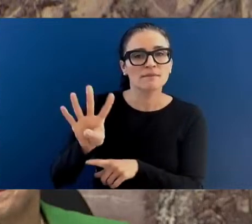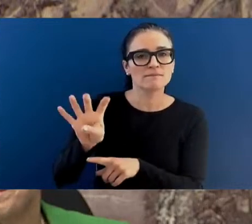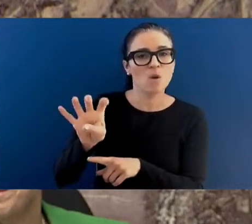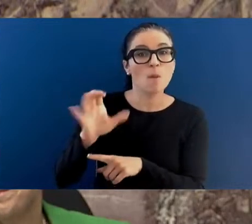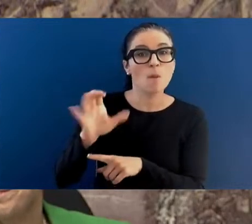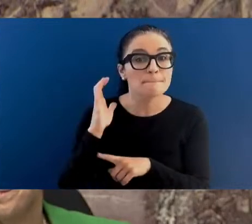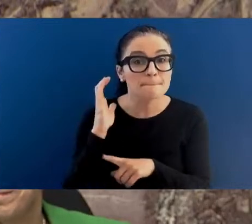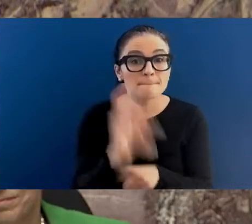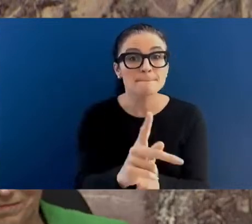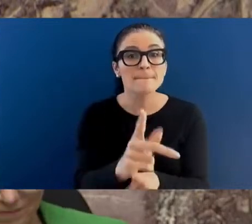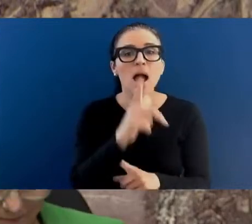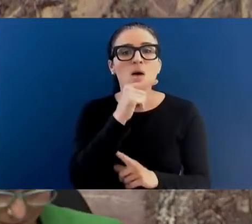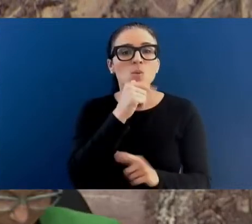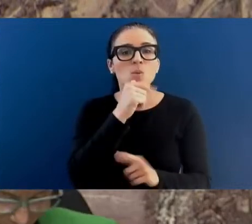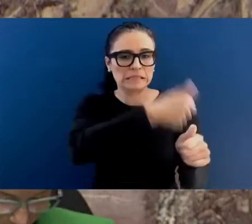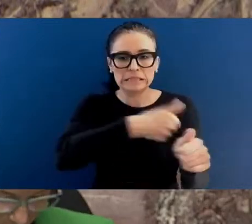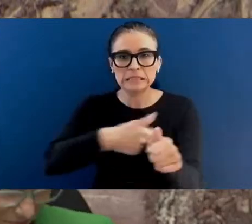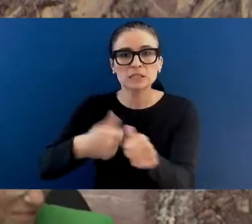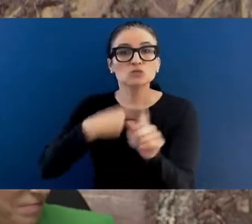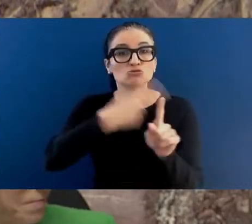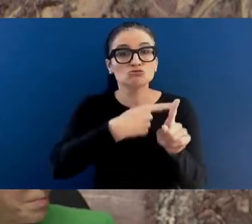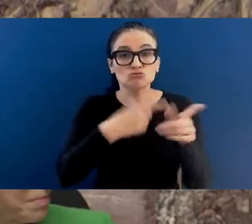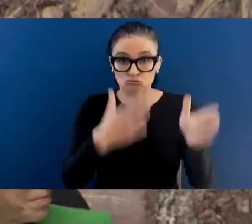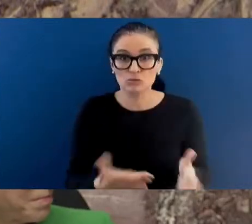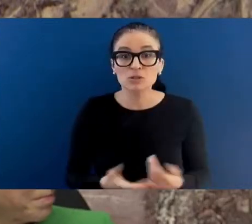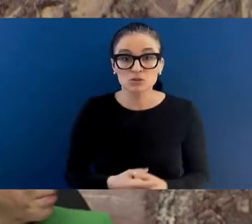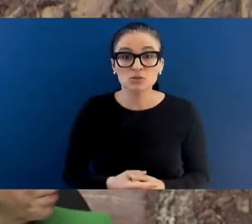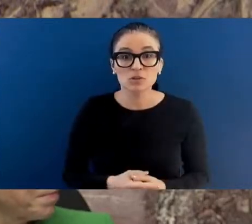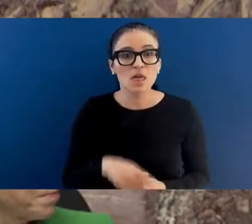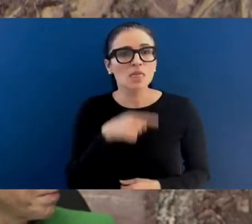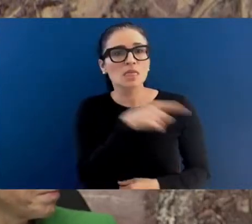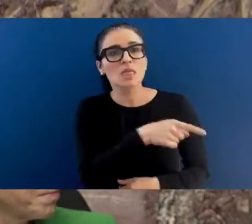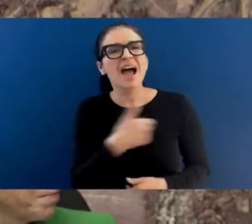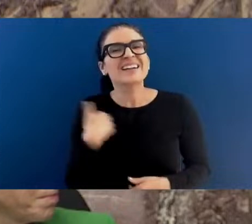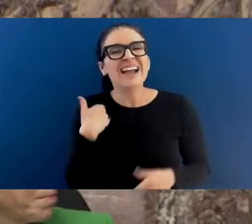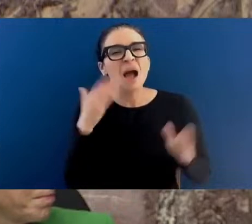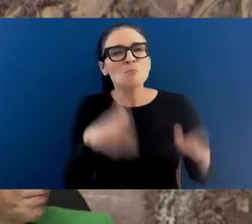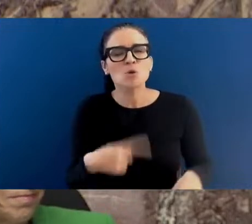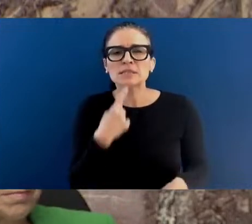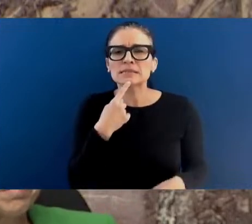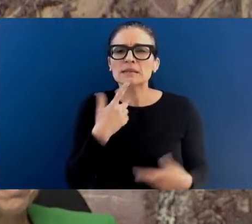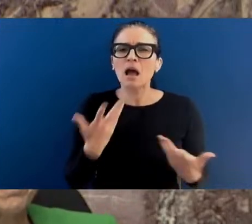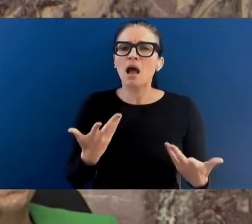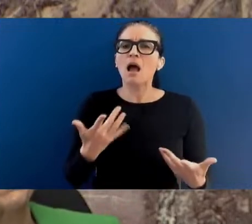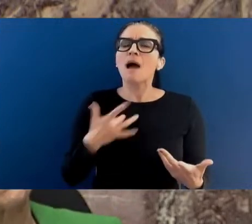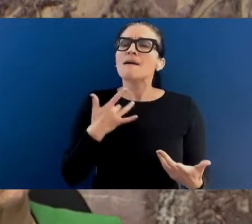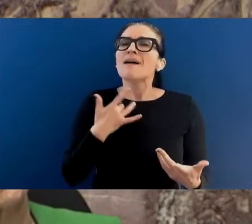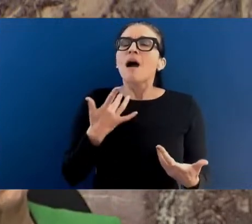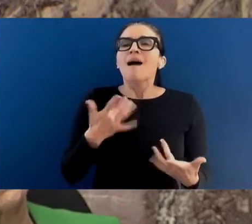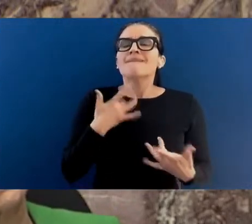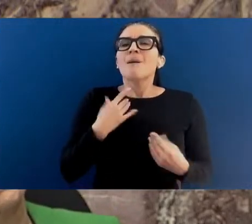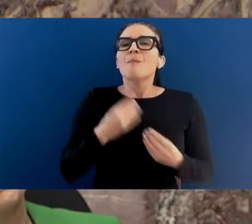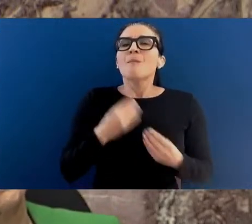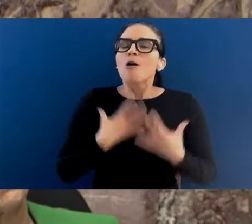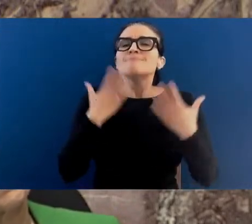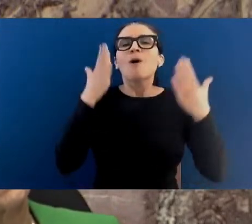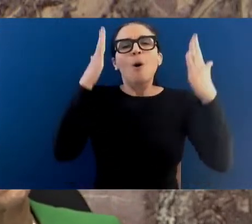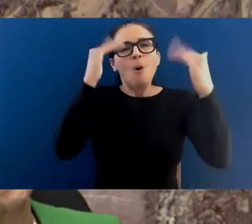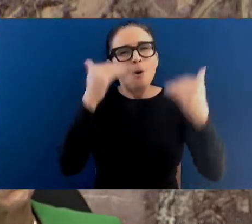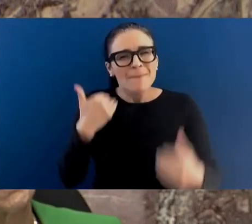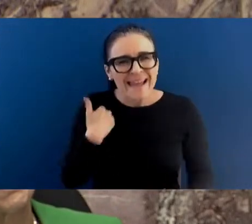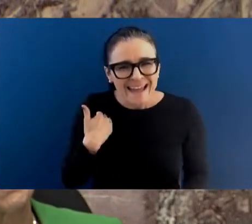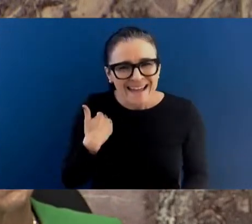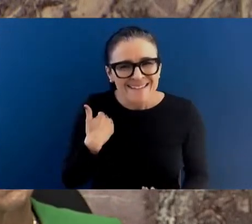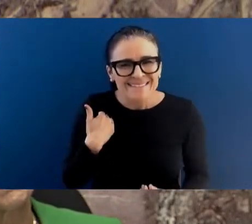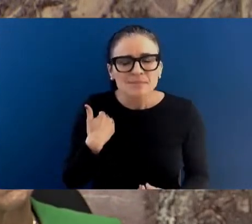first-time buyers by expanding our first-time home buyers program. He is also deeply committed to climate action and is